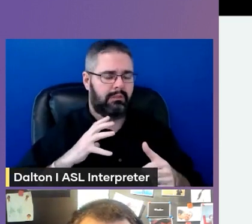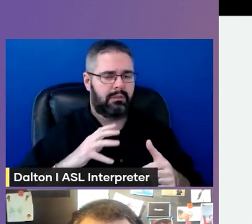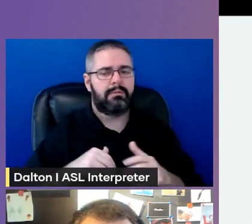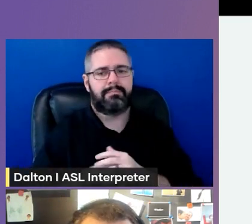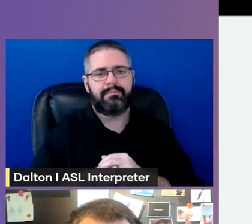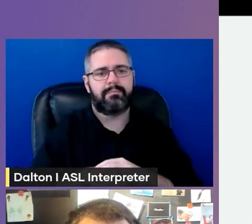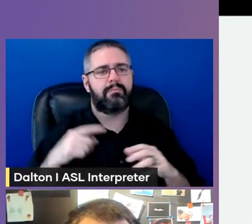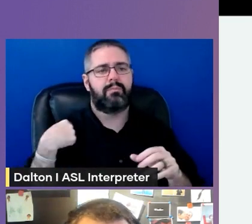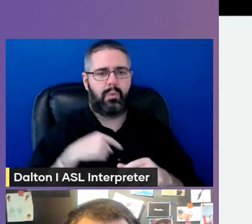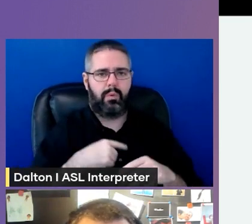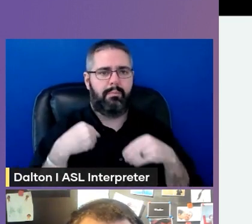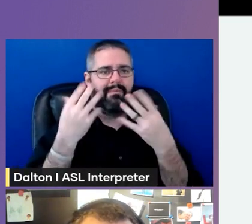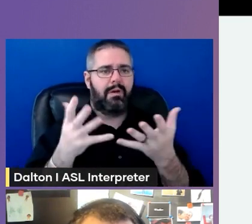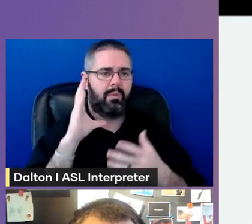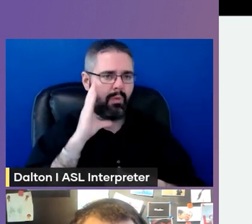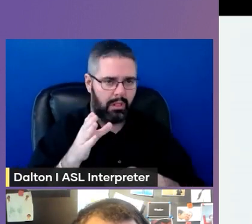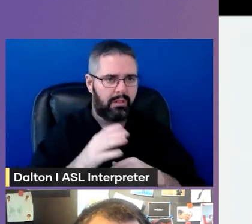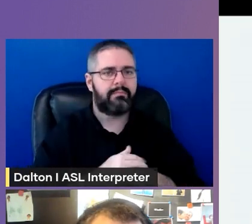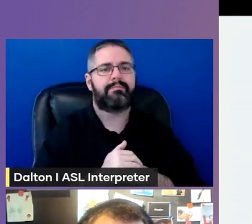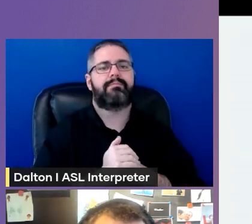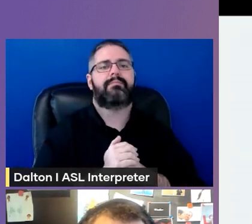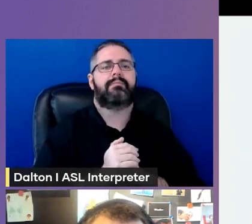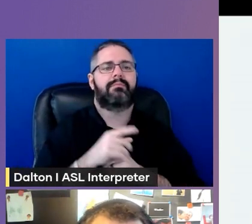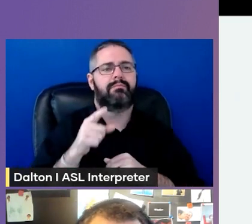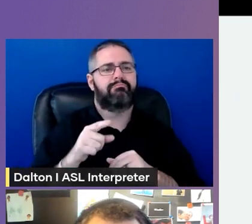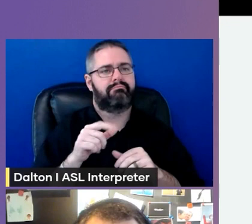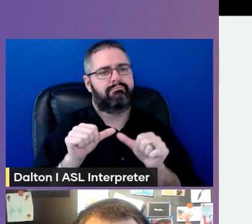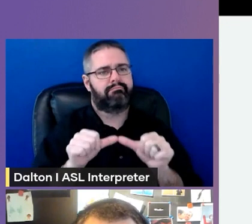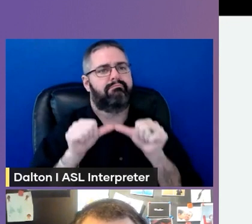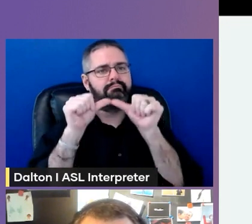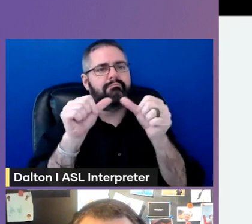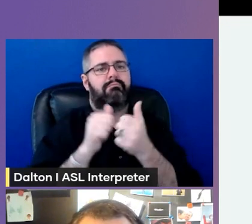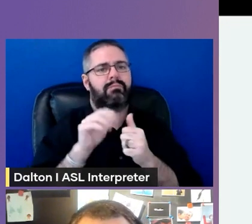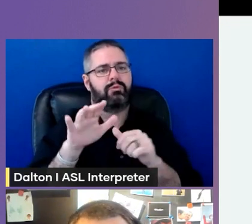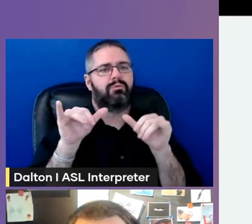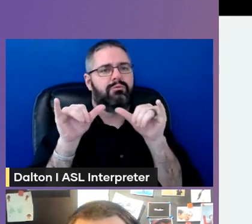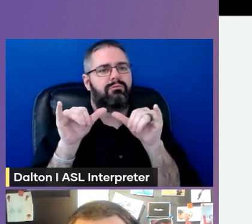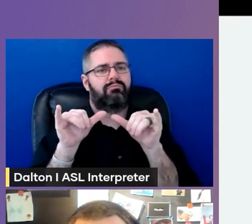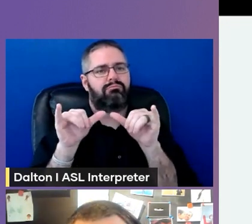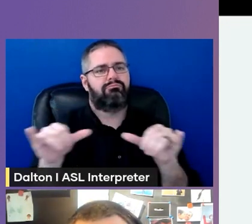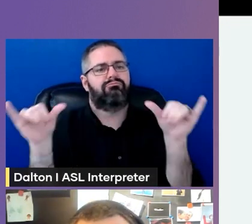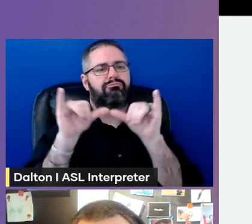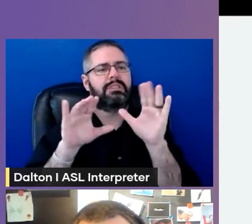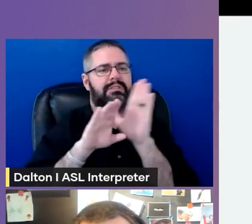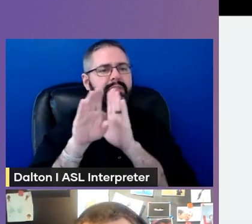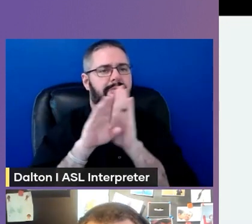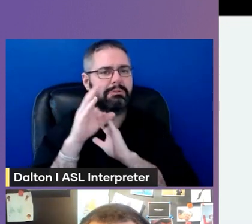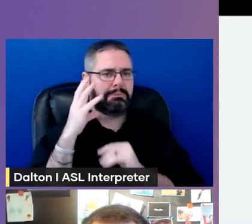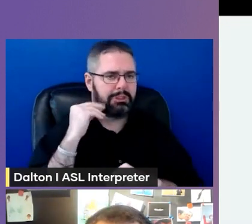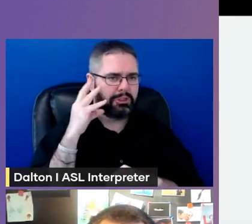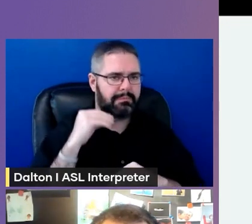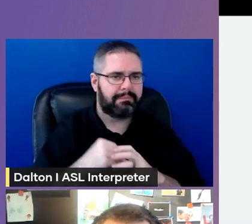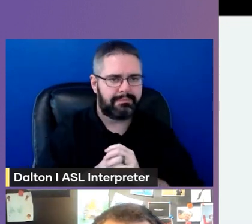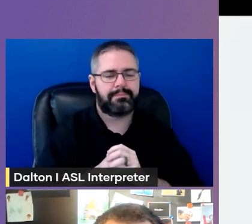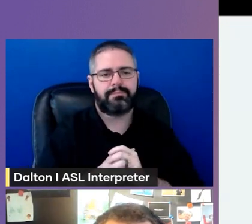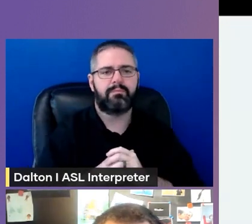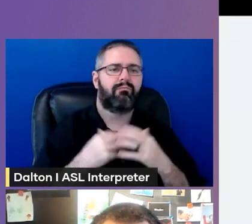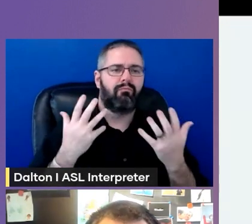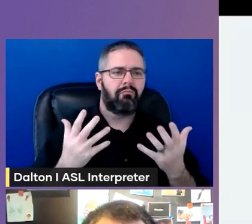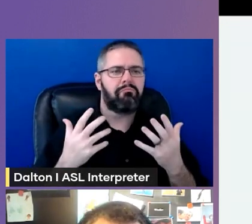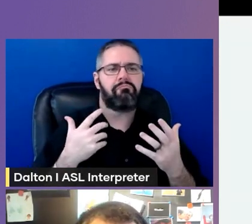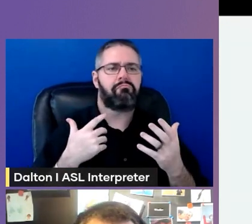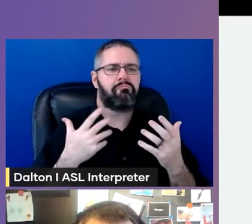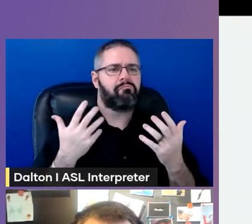we'll provide it to you to stick with your standard developer experience. But we want to go one